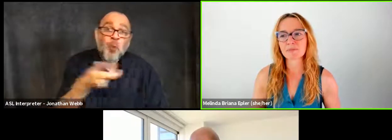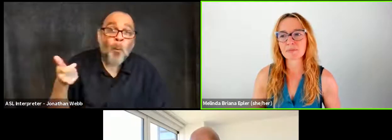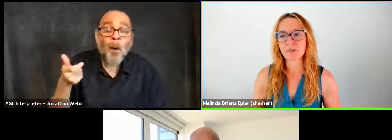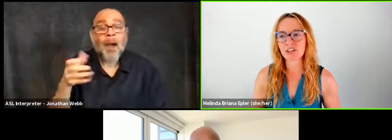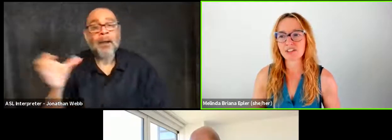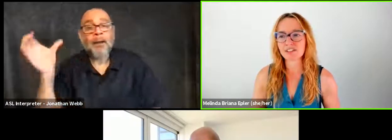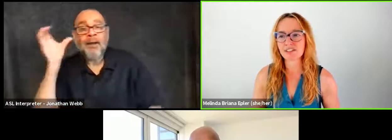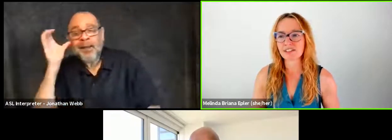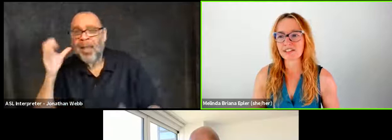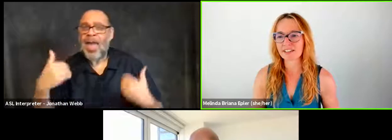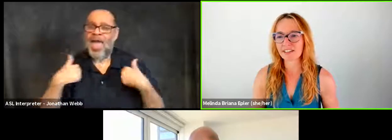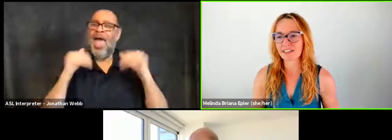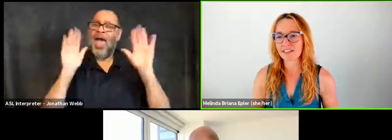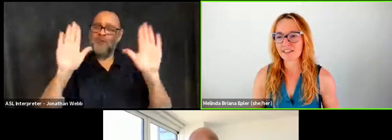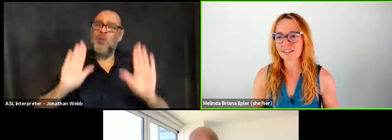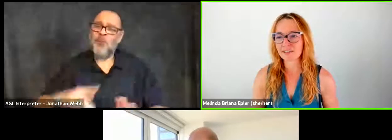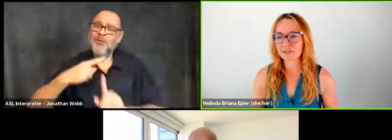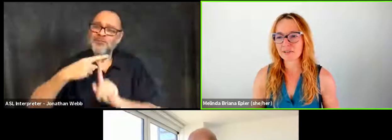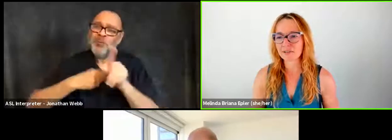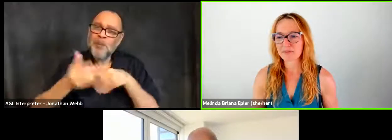there's some great chats here.